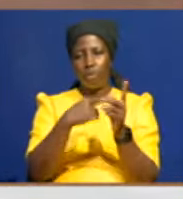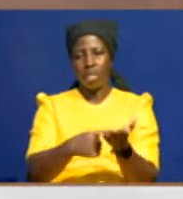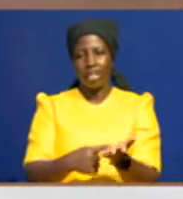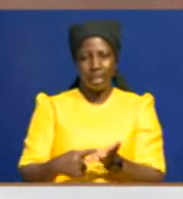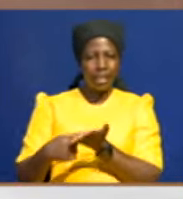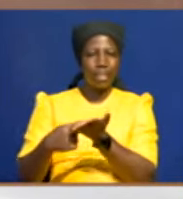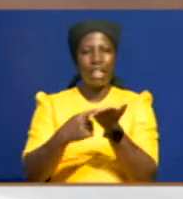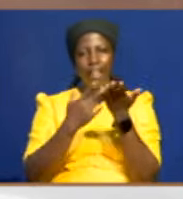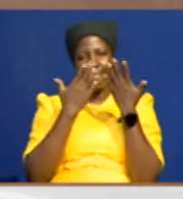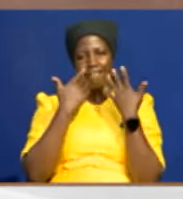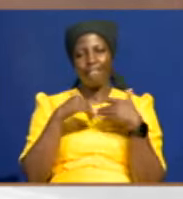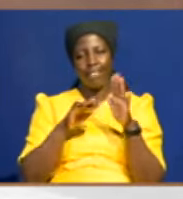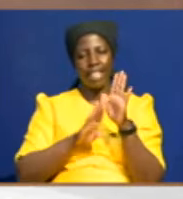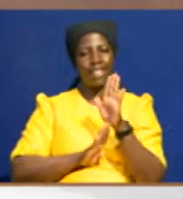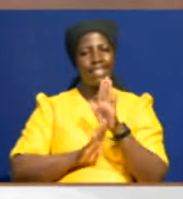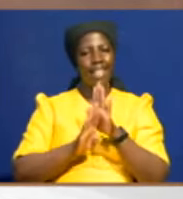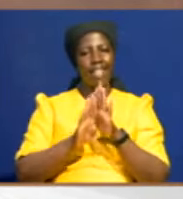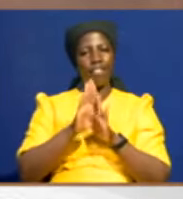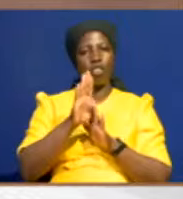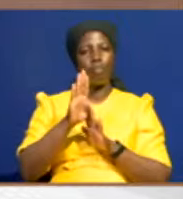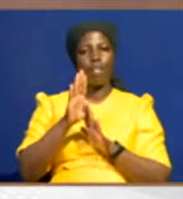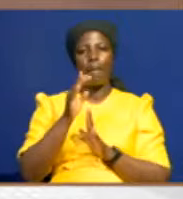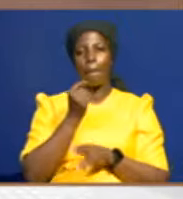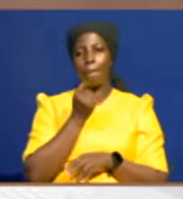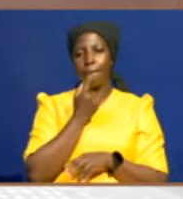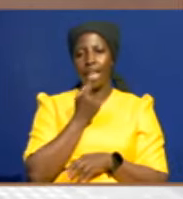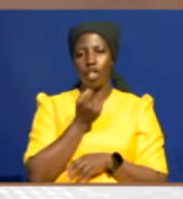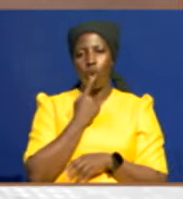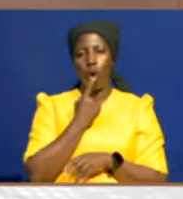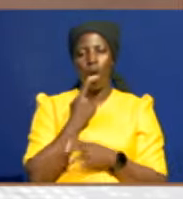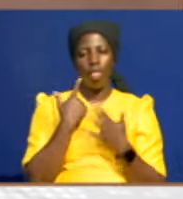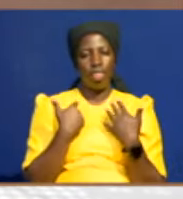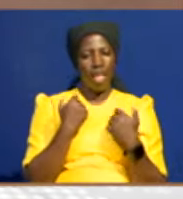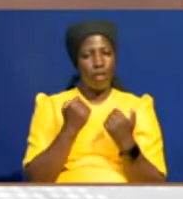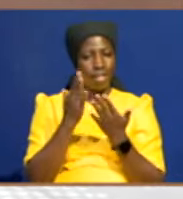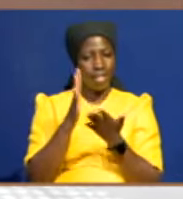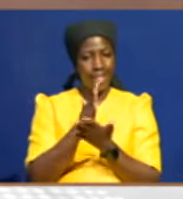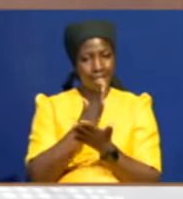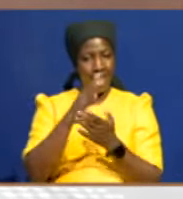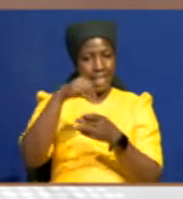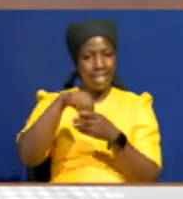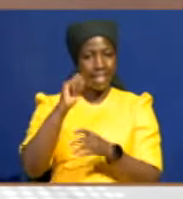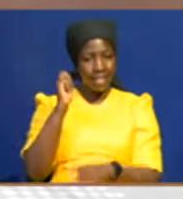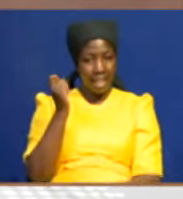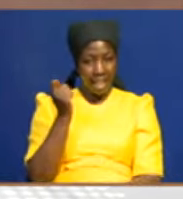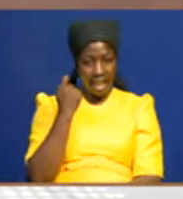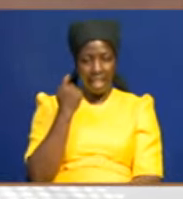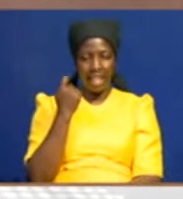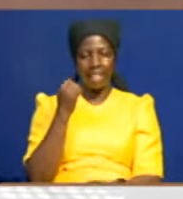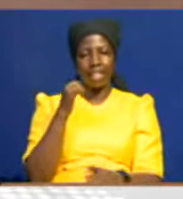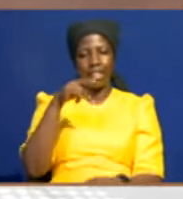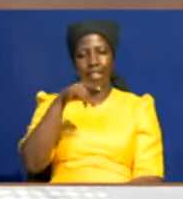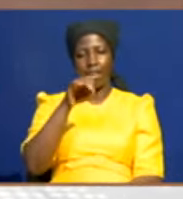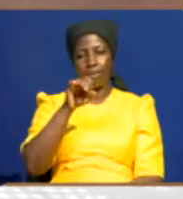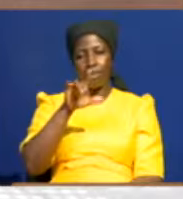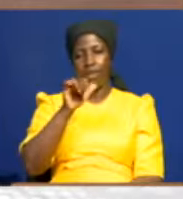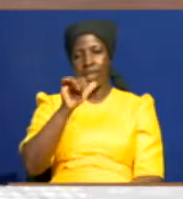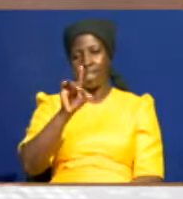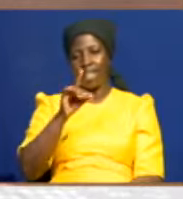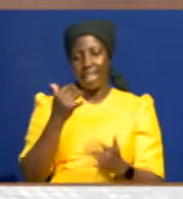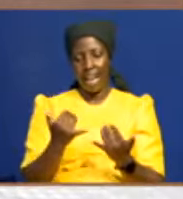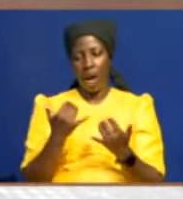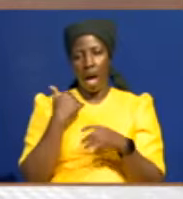gentlemen, the development of of the health sector here in Kenya, where Poland right now has a